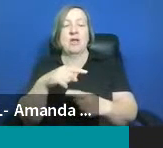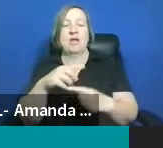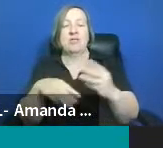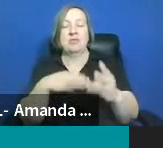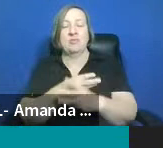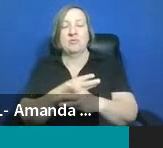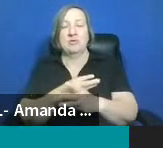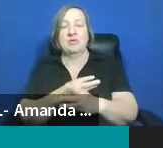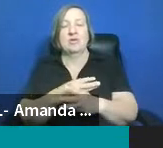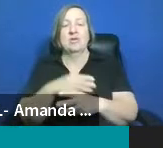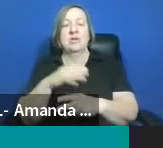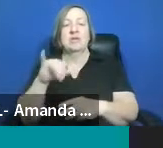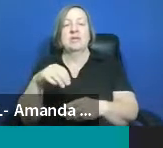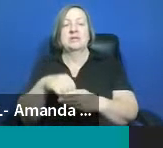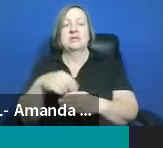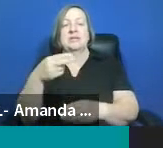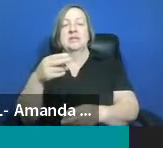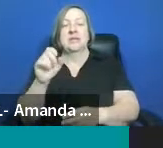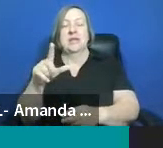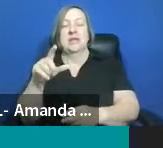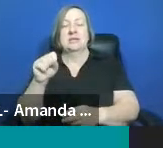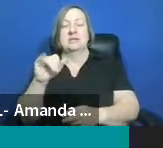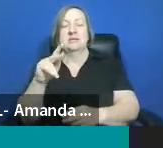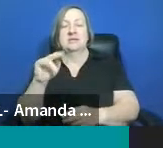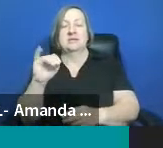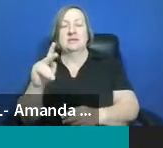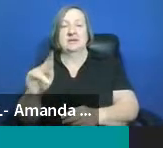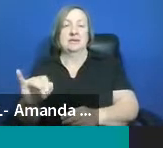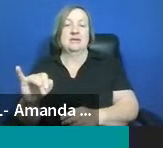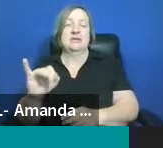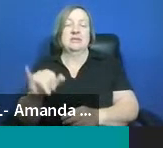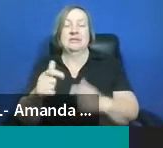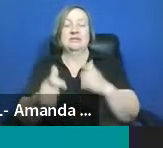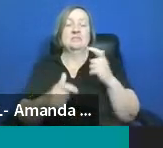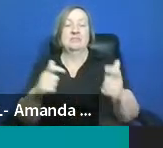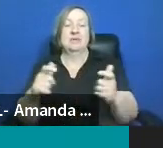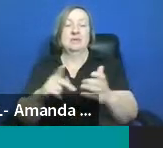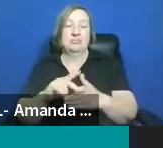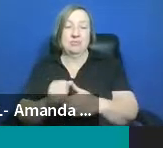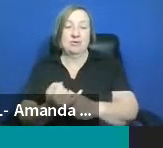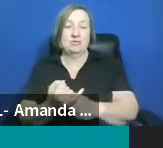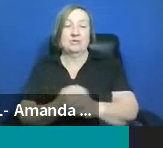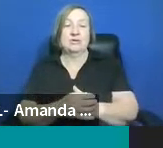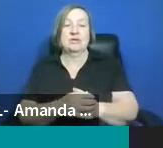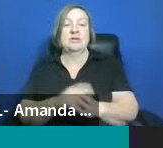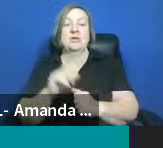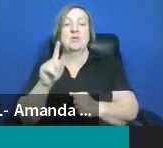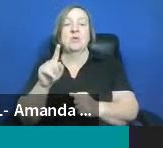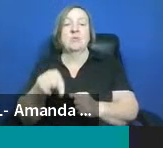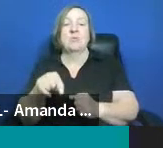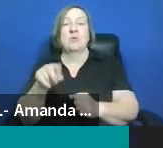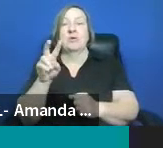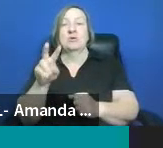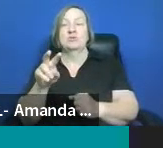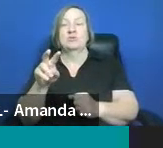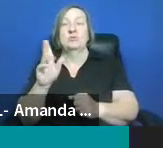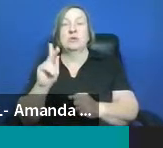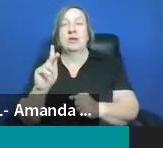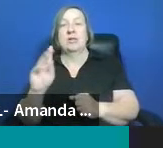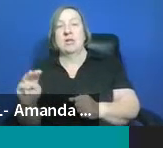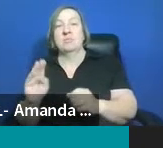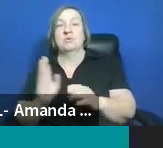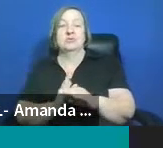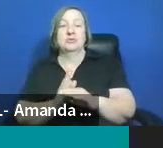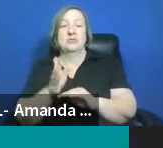in Helsinki last week, and this is a big project where it's 1.2 kilometers across the